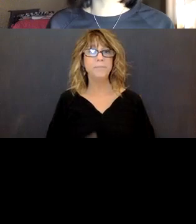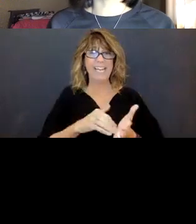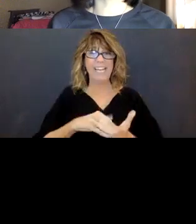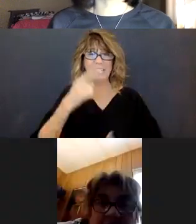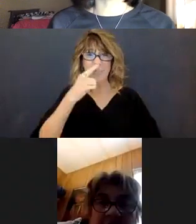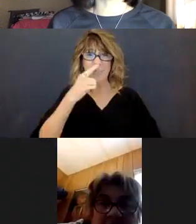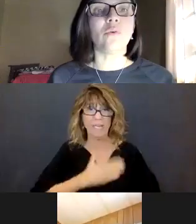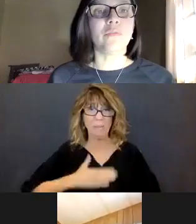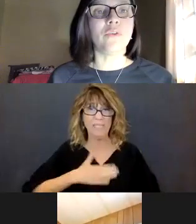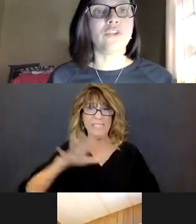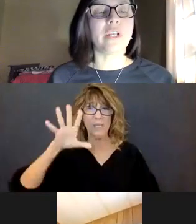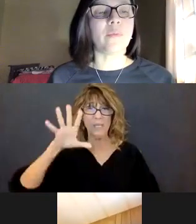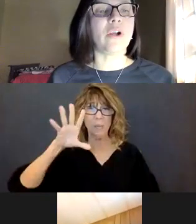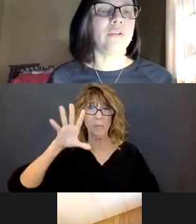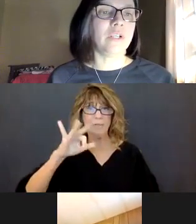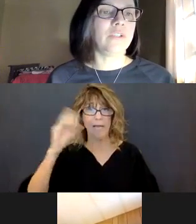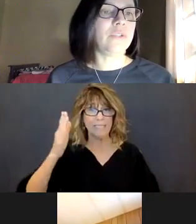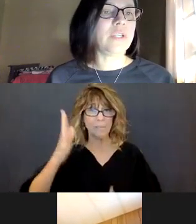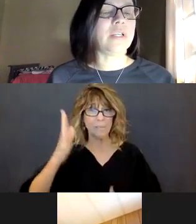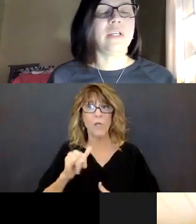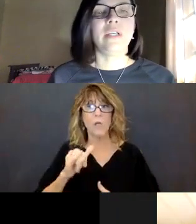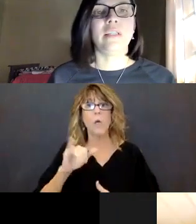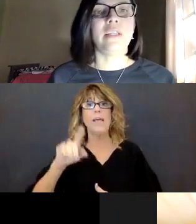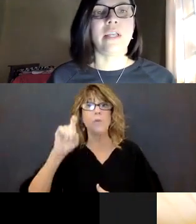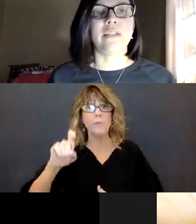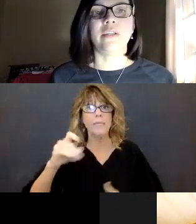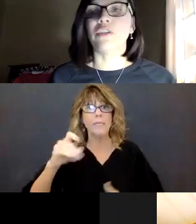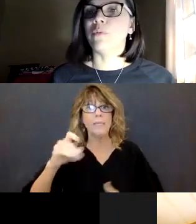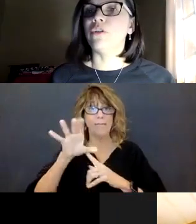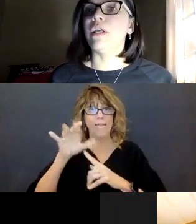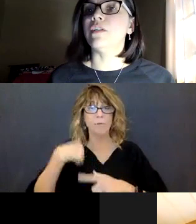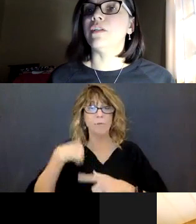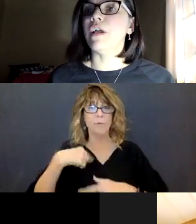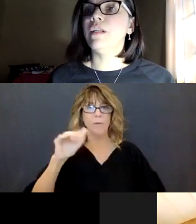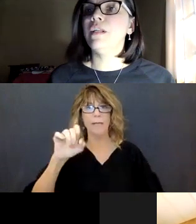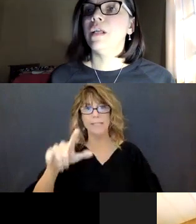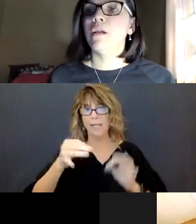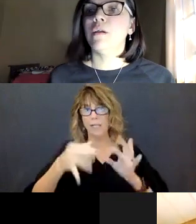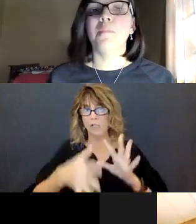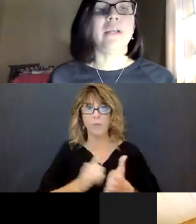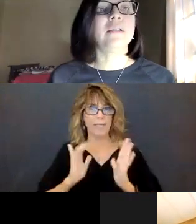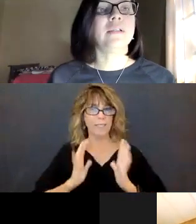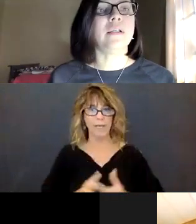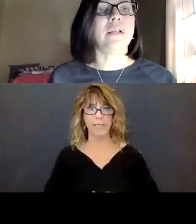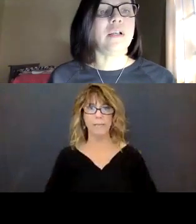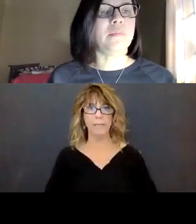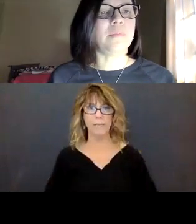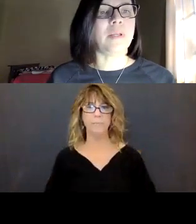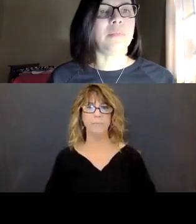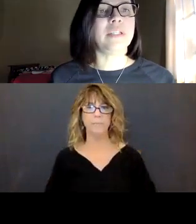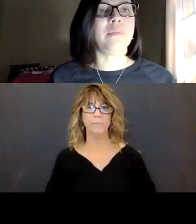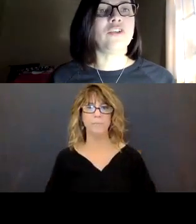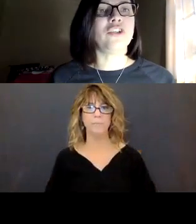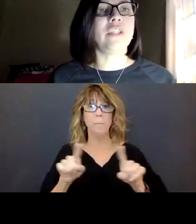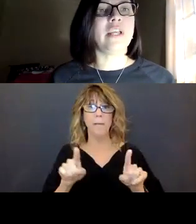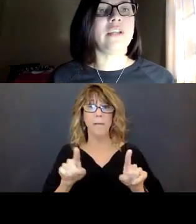if you are not a speaker, or if you need your camera on to see the ASL interpreter, yeah, that is fine. But fine.